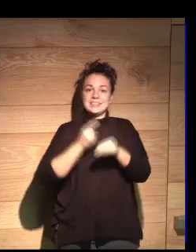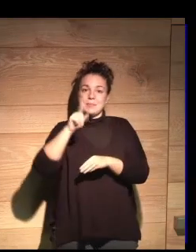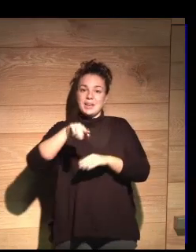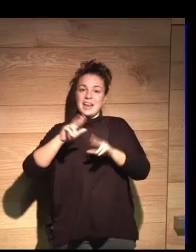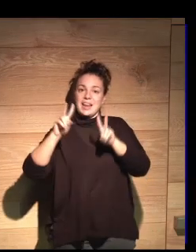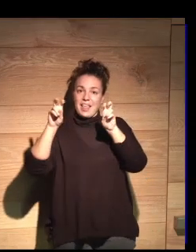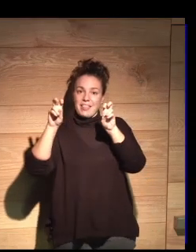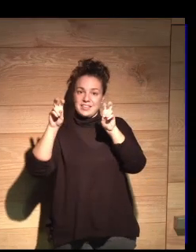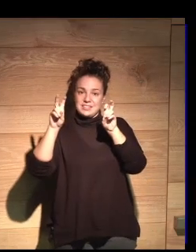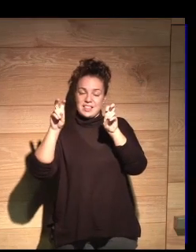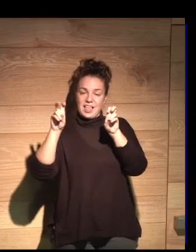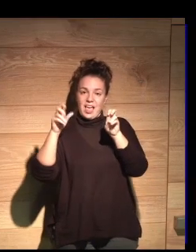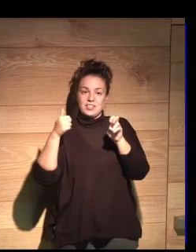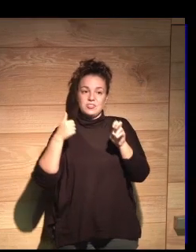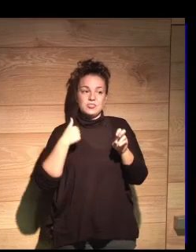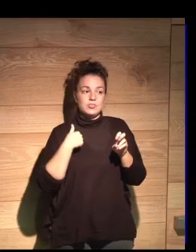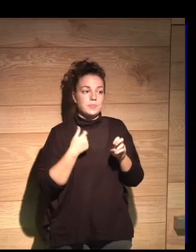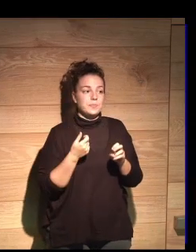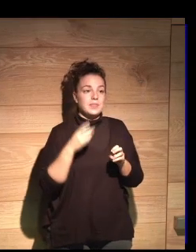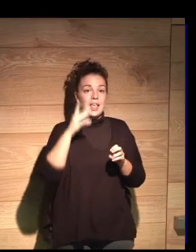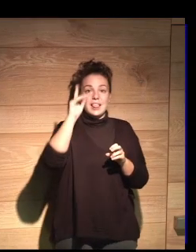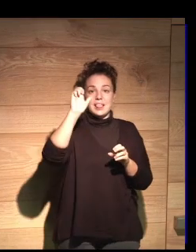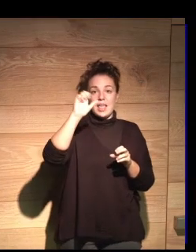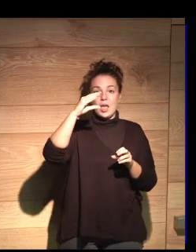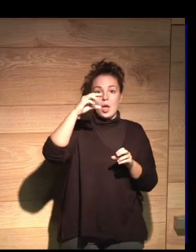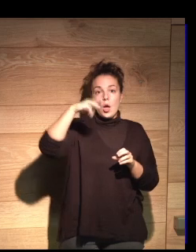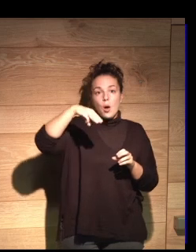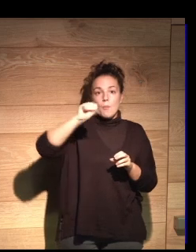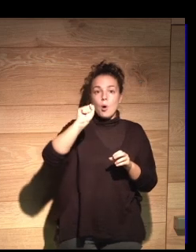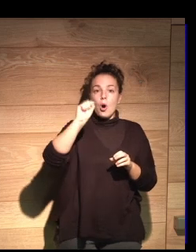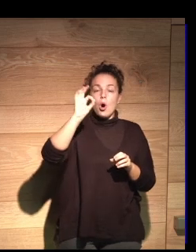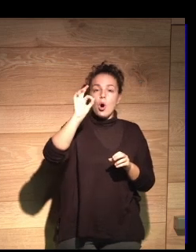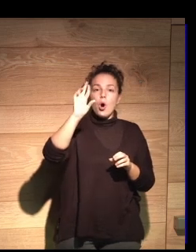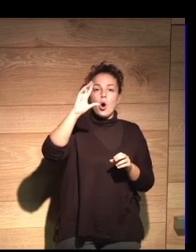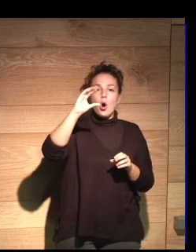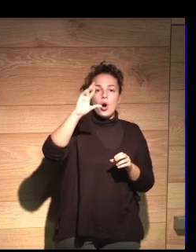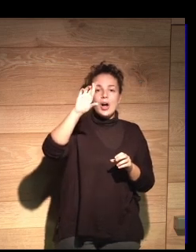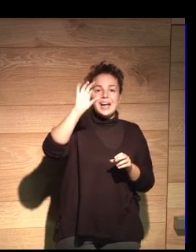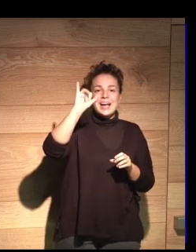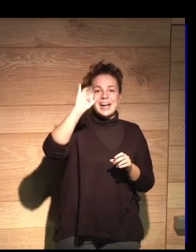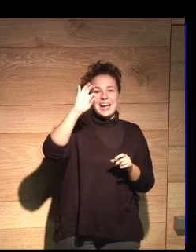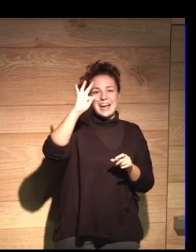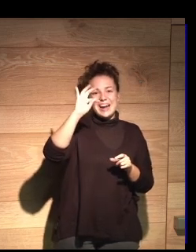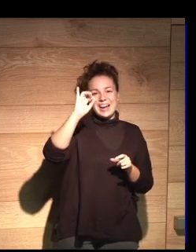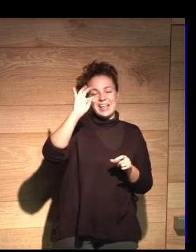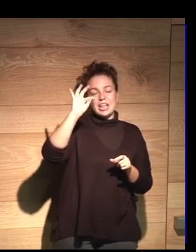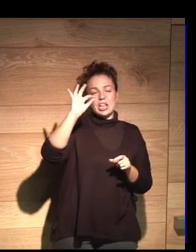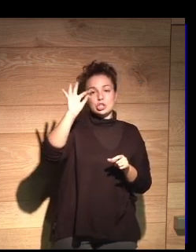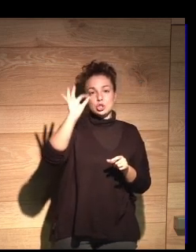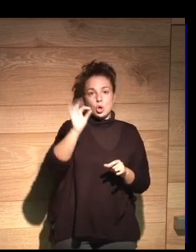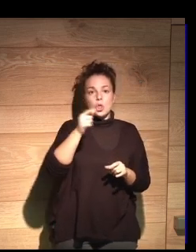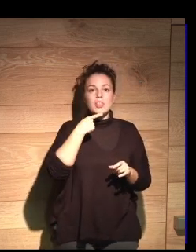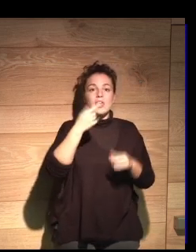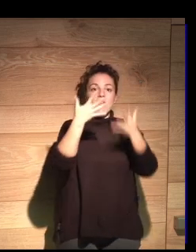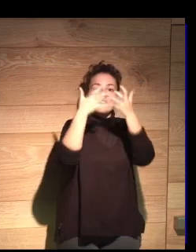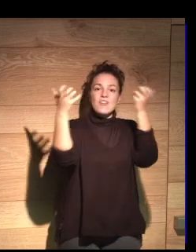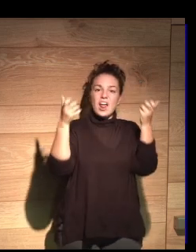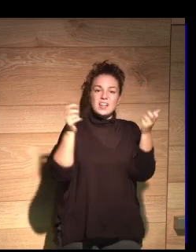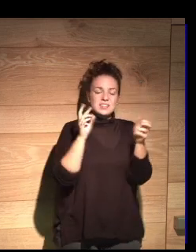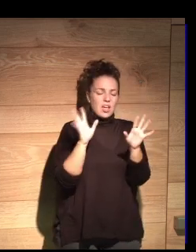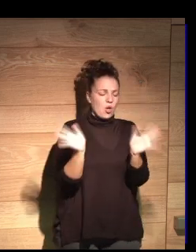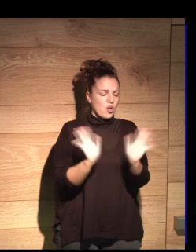and the title has already in it. I kept Lucreti, Democrito, and the awful sentence of Monod when